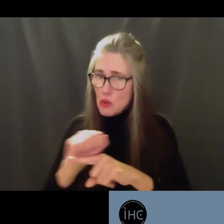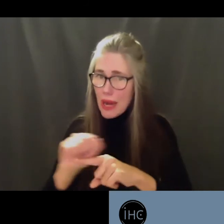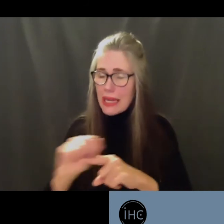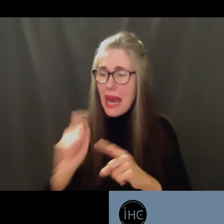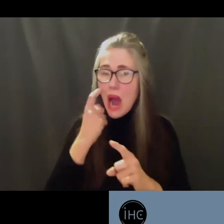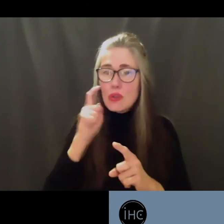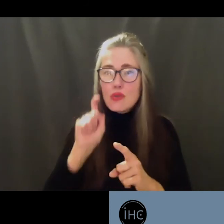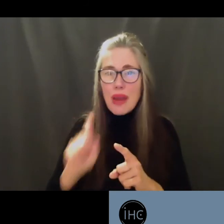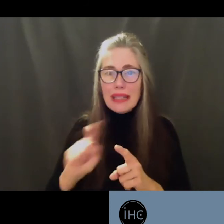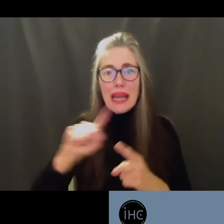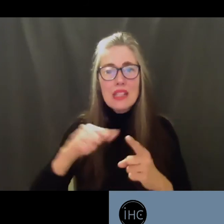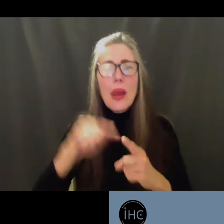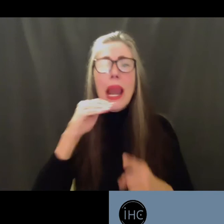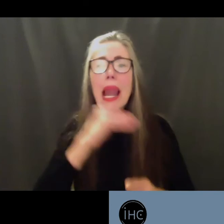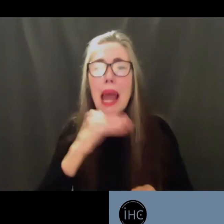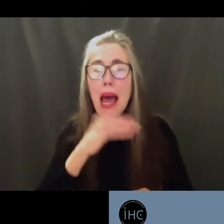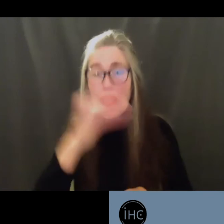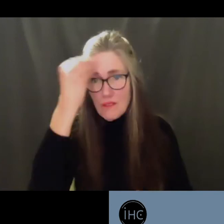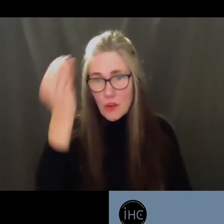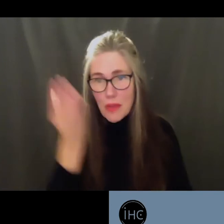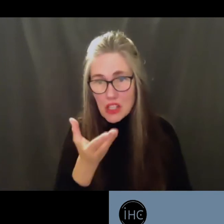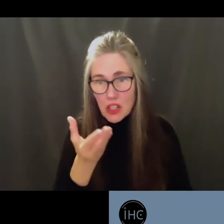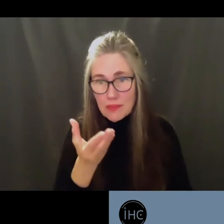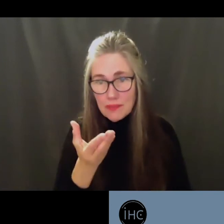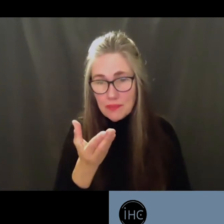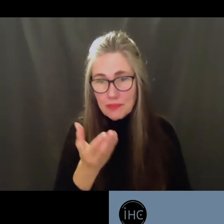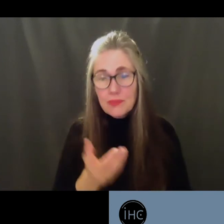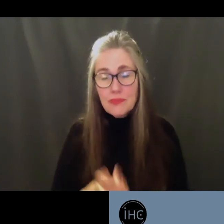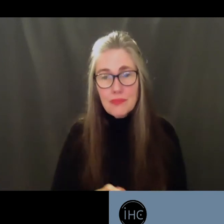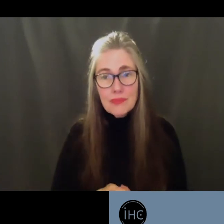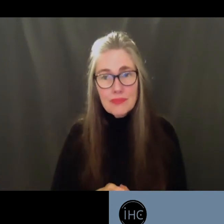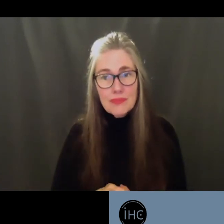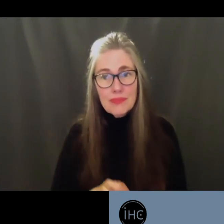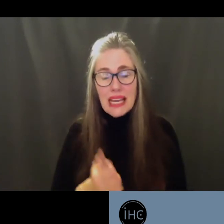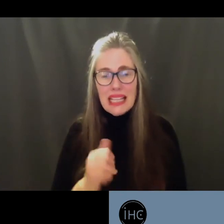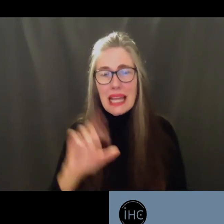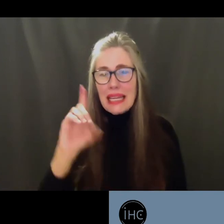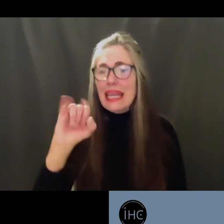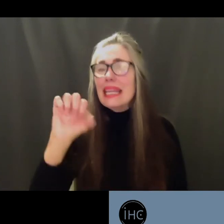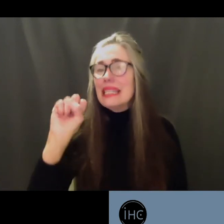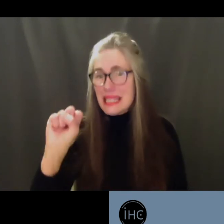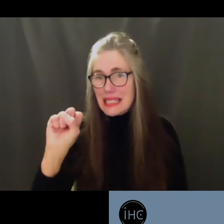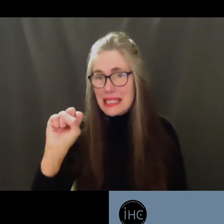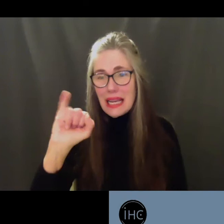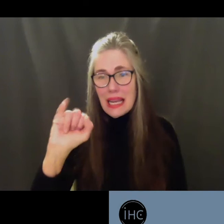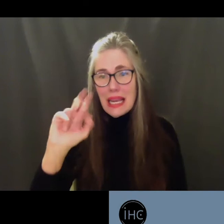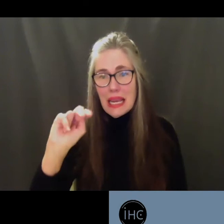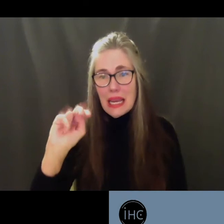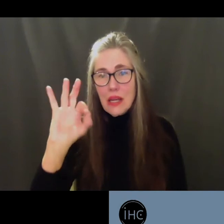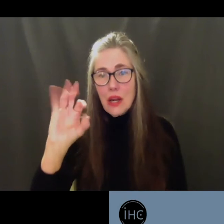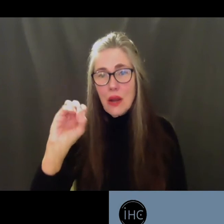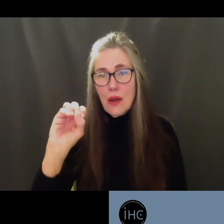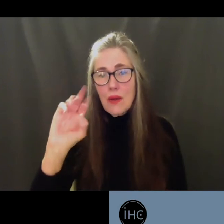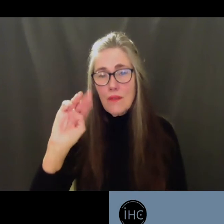recognize disinformation. Mm-hmm. And we've been able to take democracy for granted to some extent. And I think